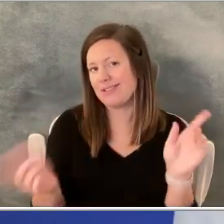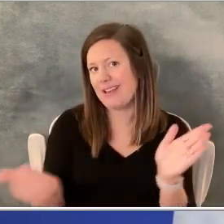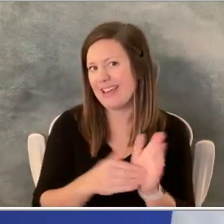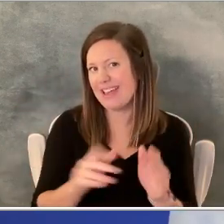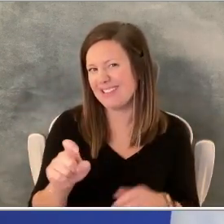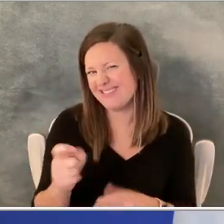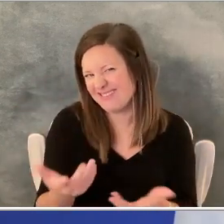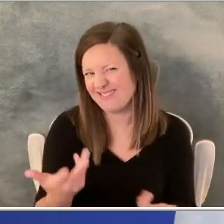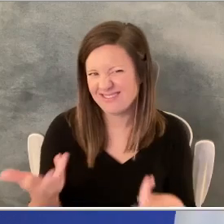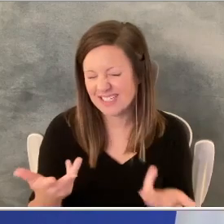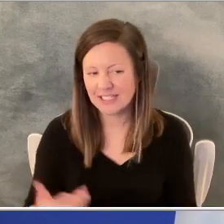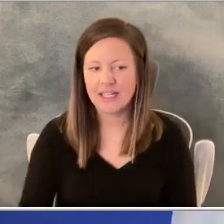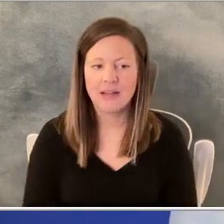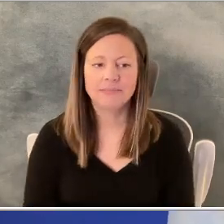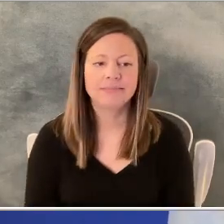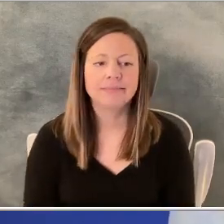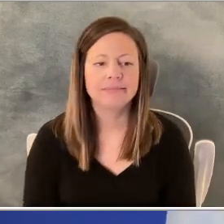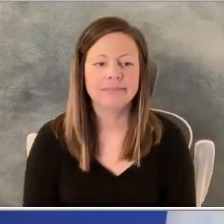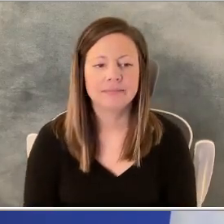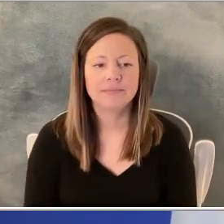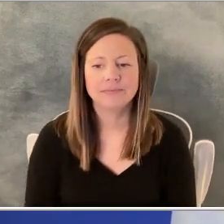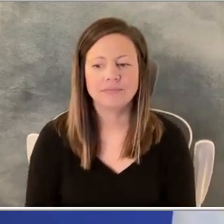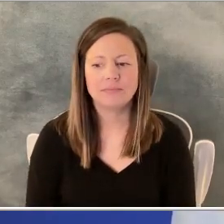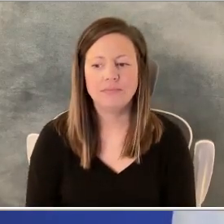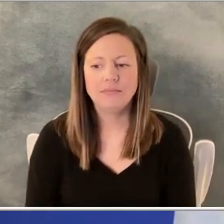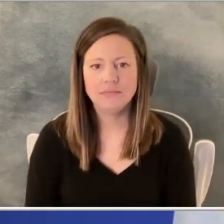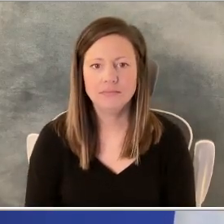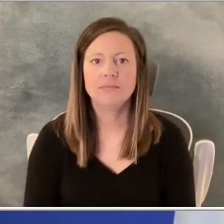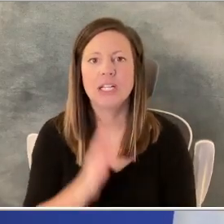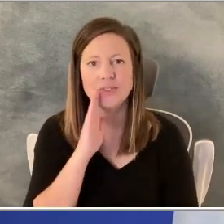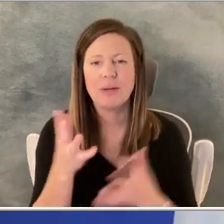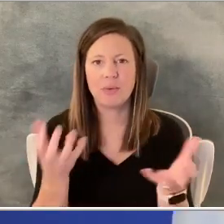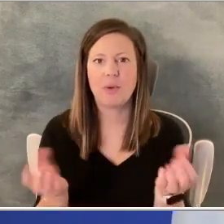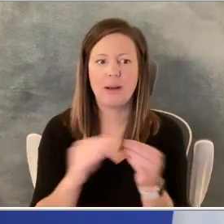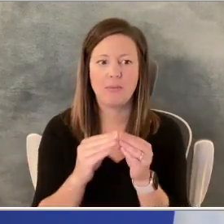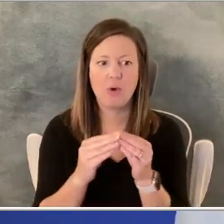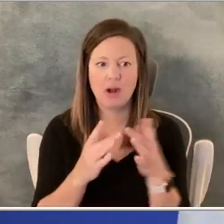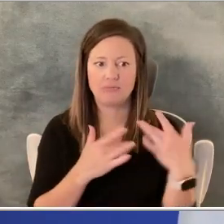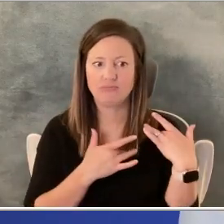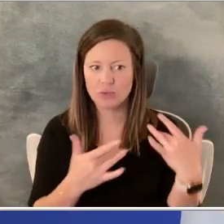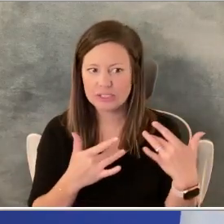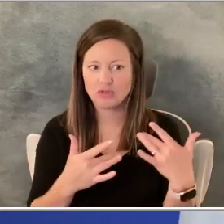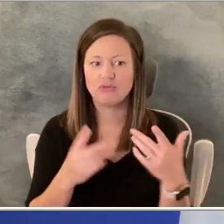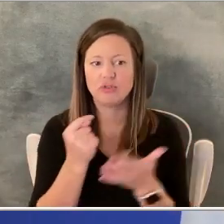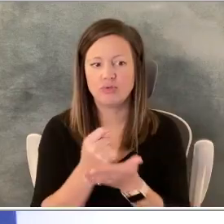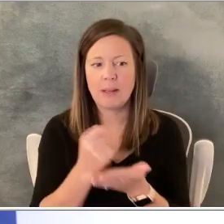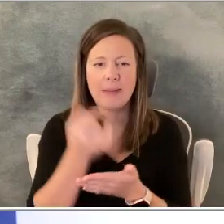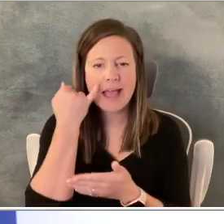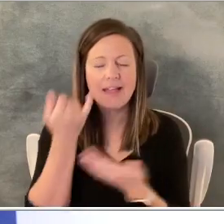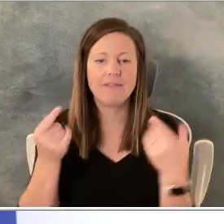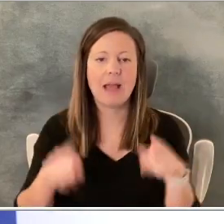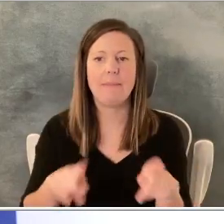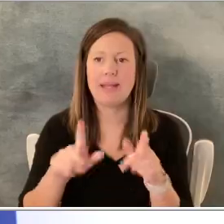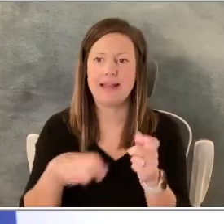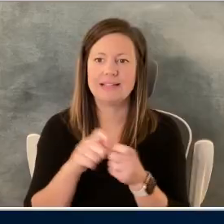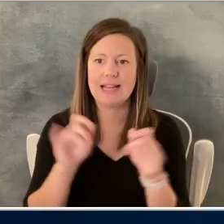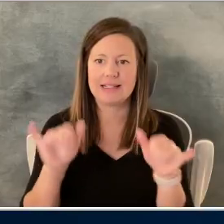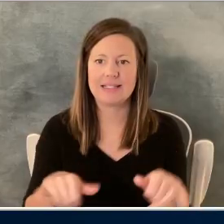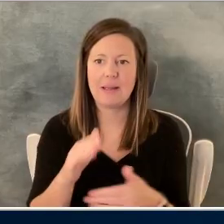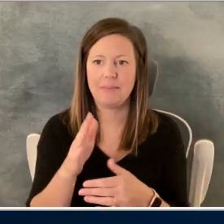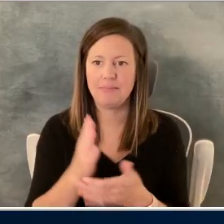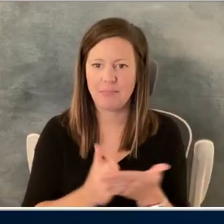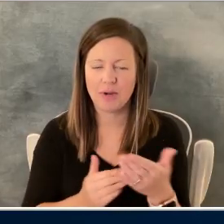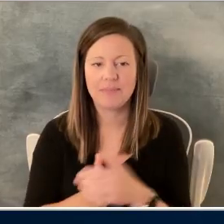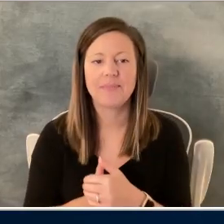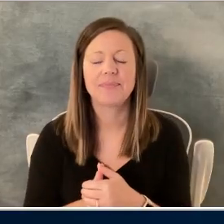time? And so I'd want to leverage a more traditional treatment if it were to recur in the exact same location. Hey, Ken, I have to ask you, have you